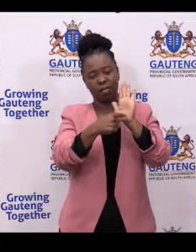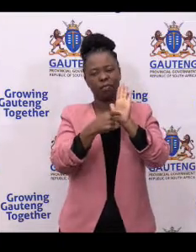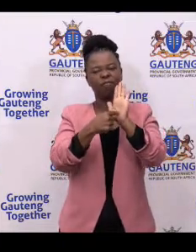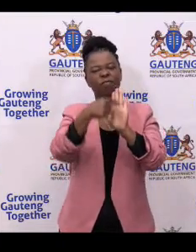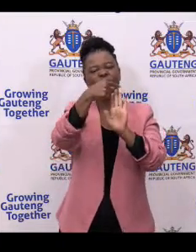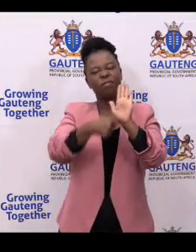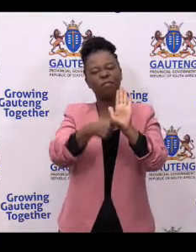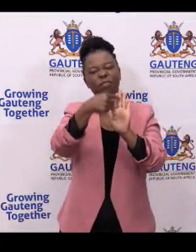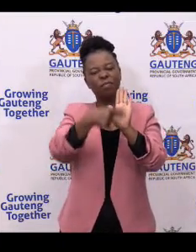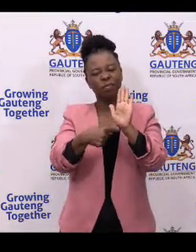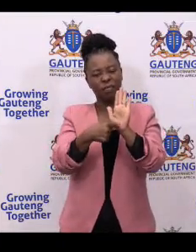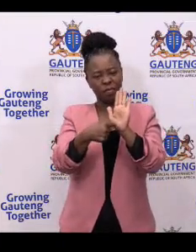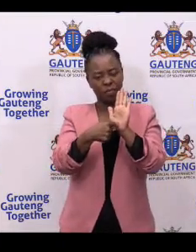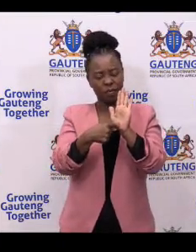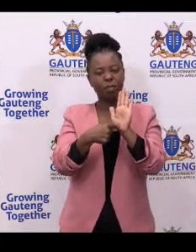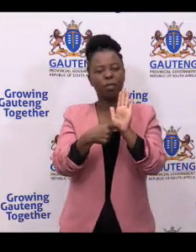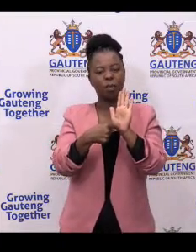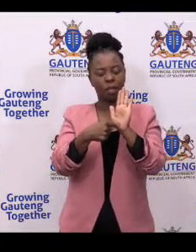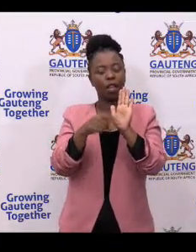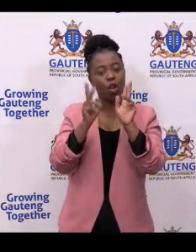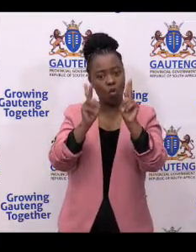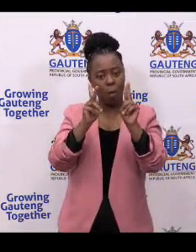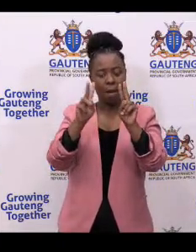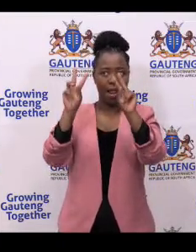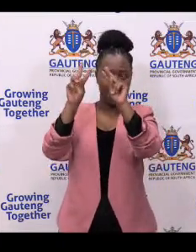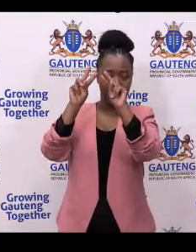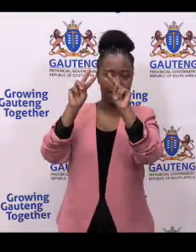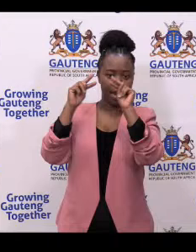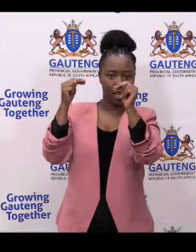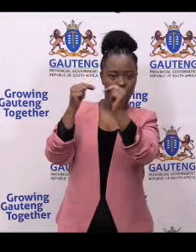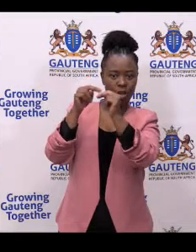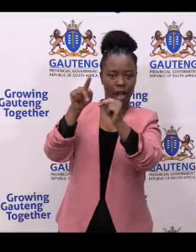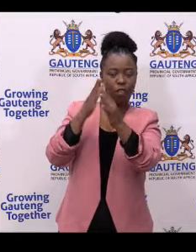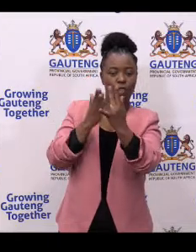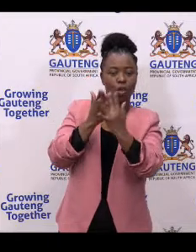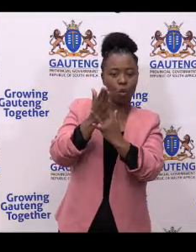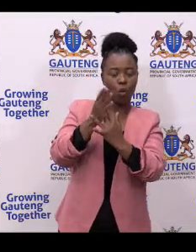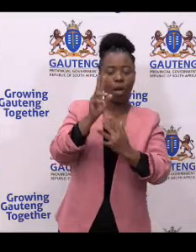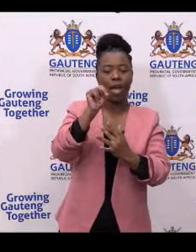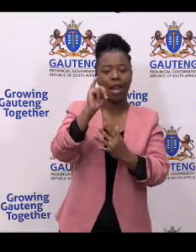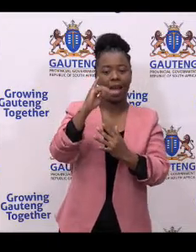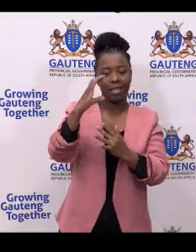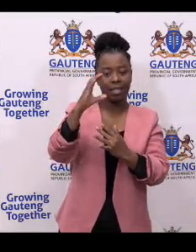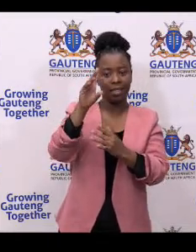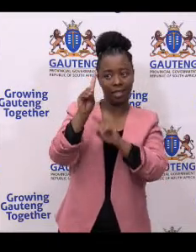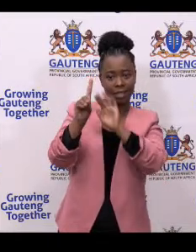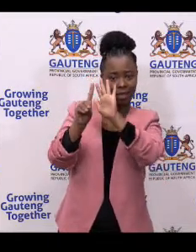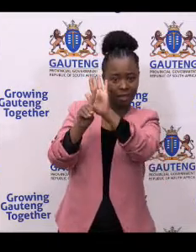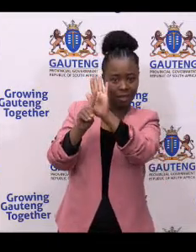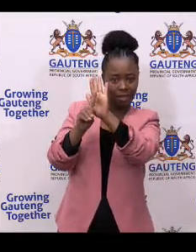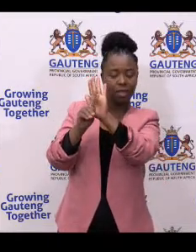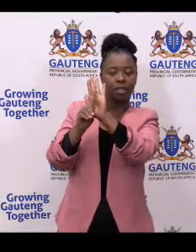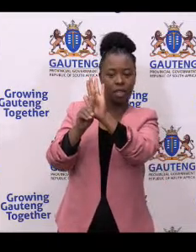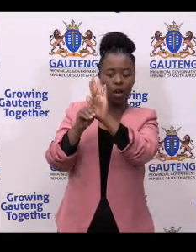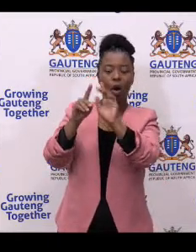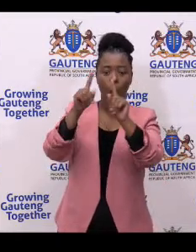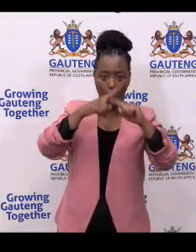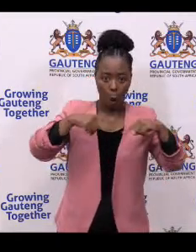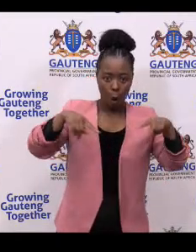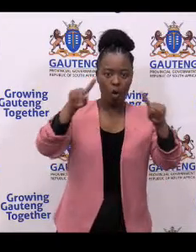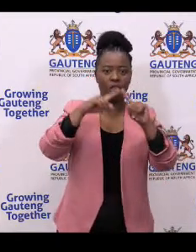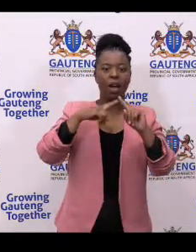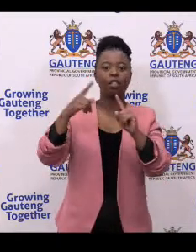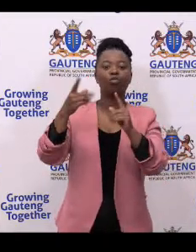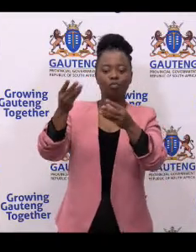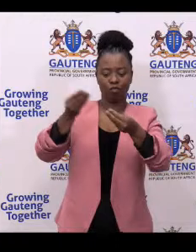that usually is presented by the national minister through the NICD, which all of us receive before